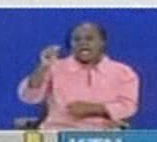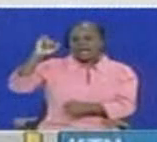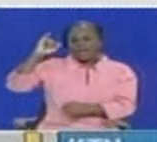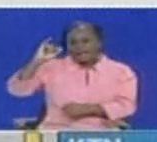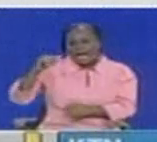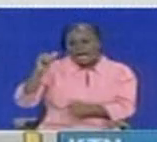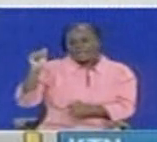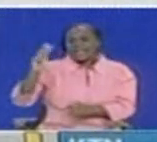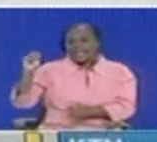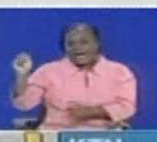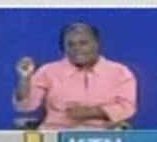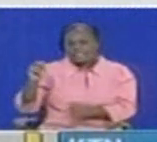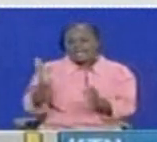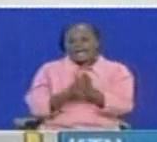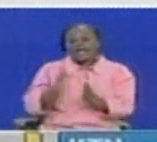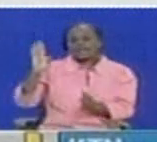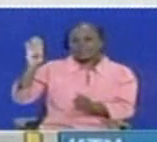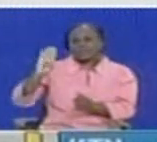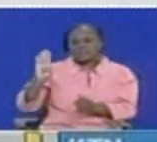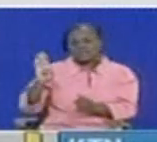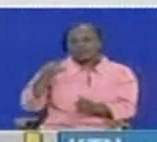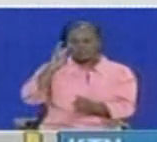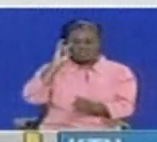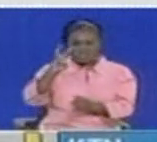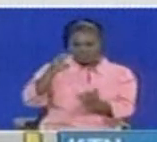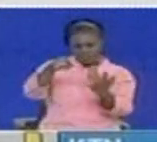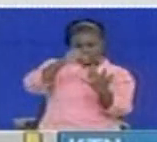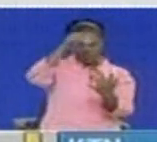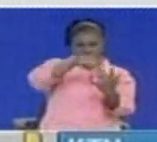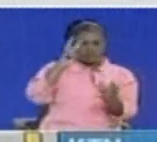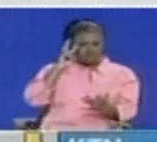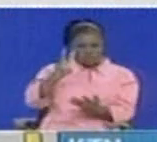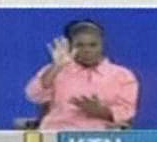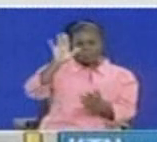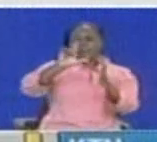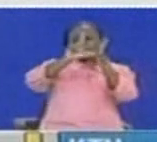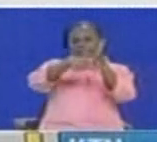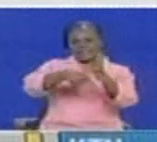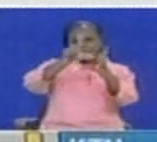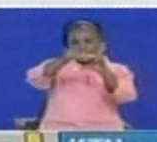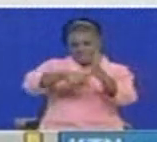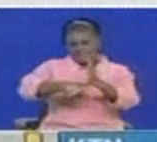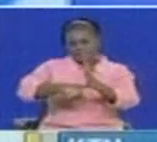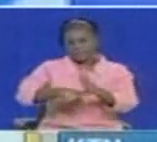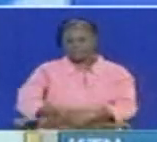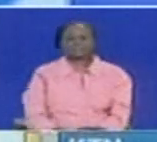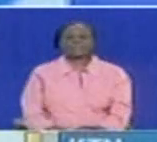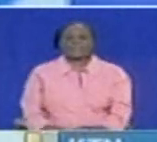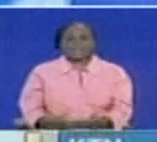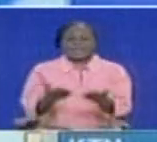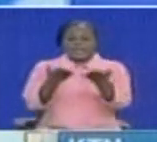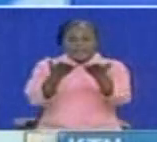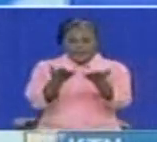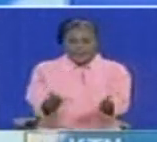at Wilson_Mburu. We'll be looking at what you have to say later on in this bulletin. Let's